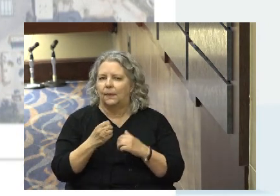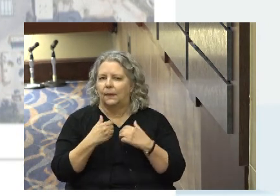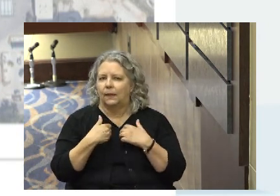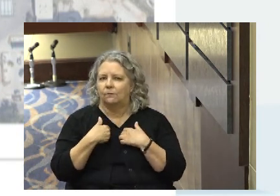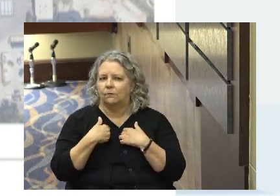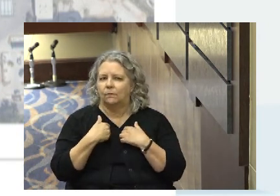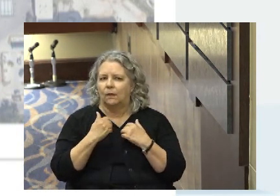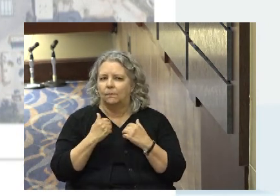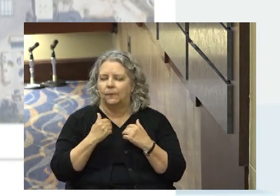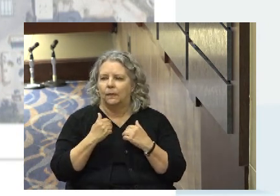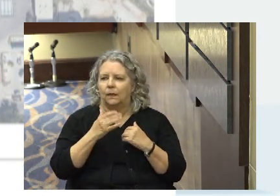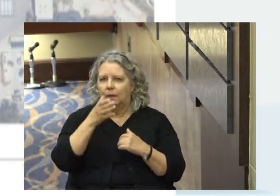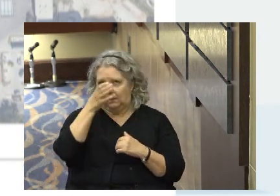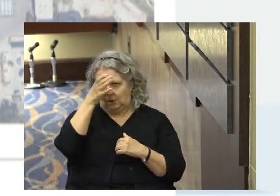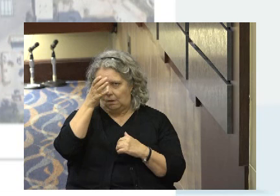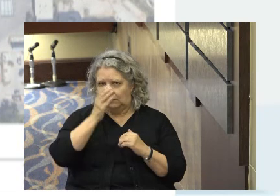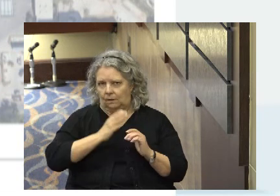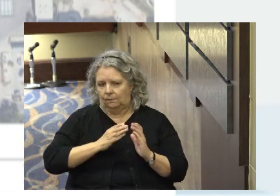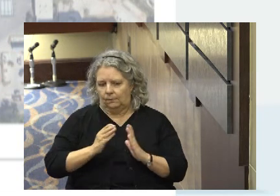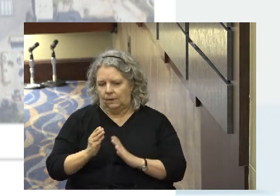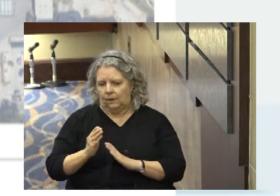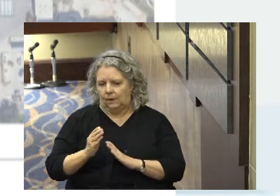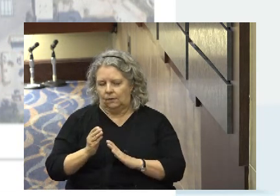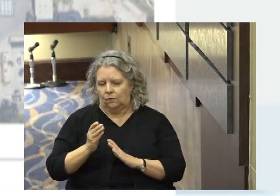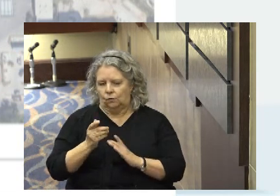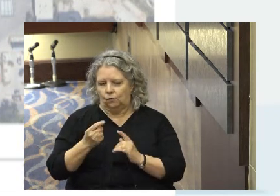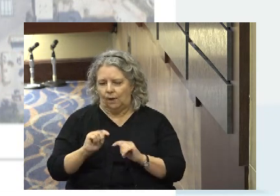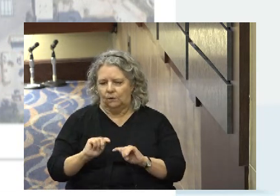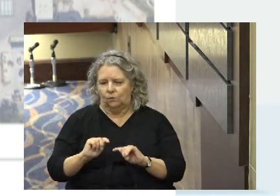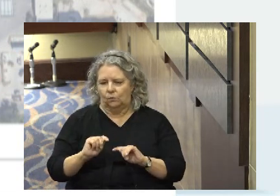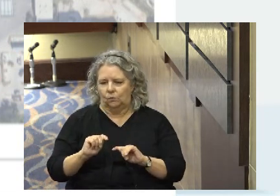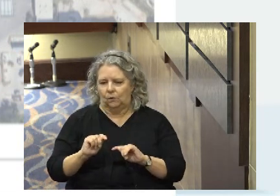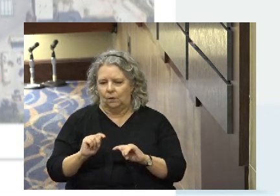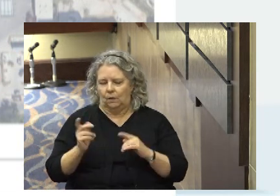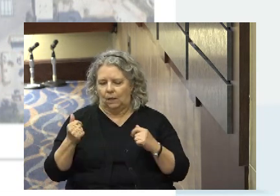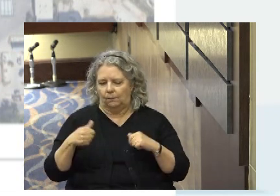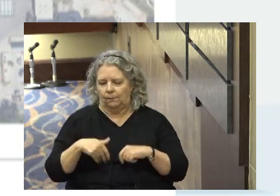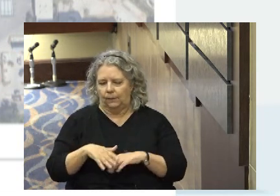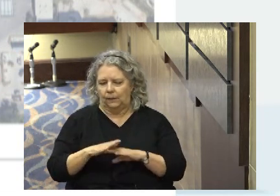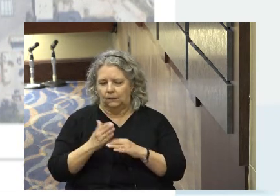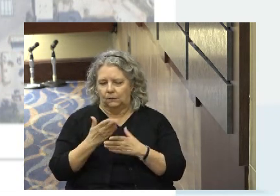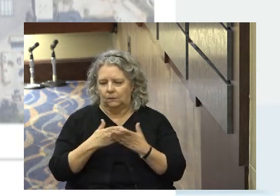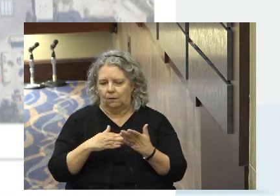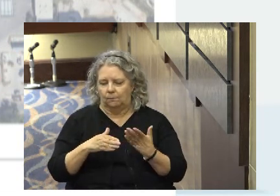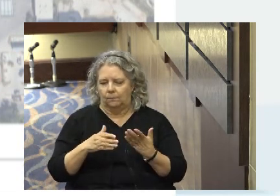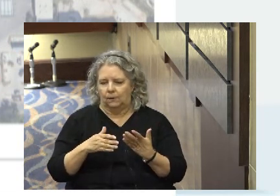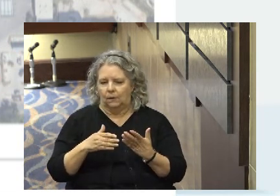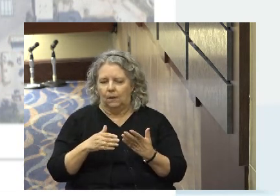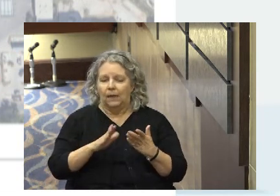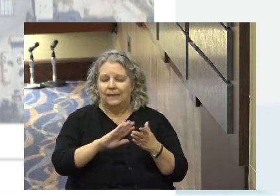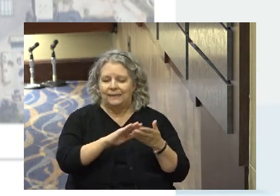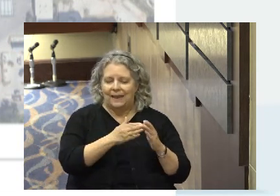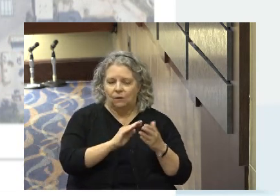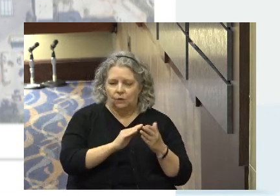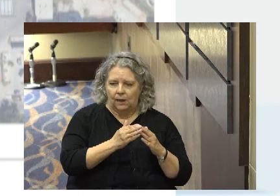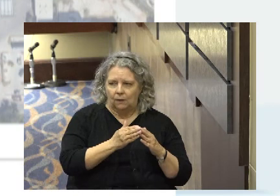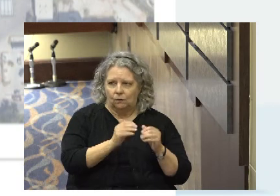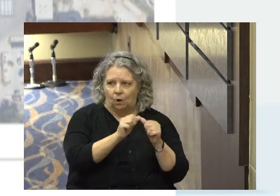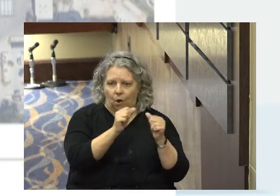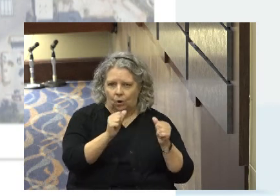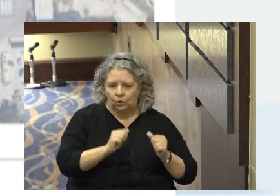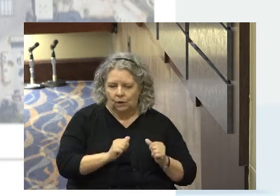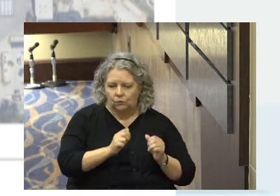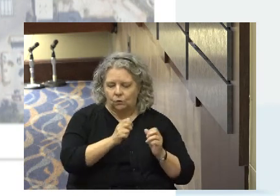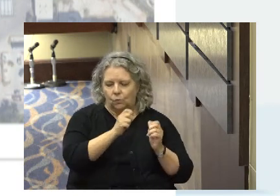at the concept plan about trying to blend in some of the traditional downtown architectural styles with this